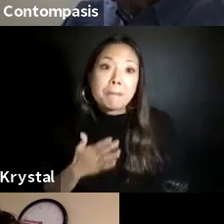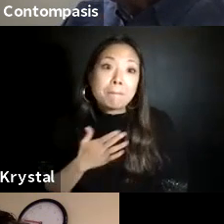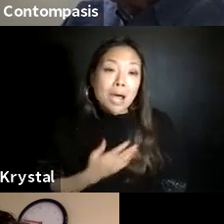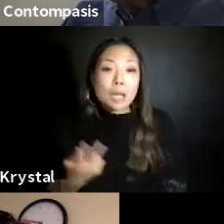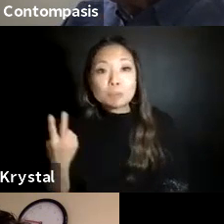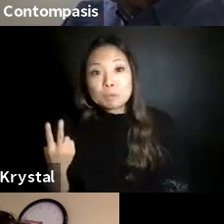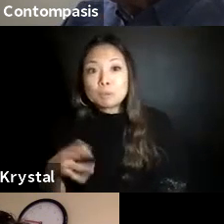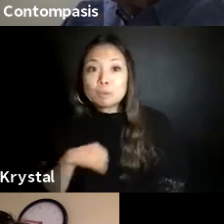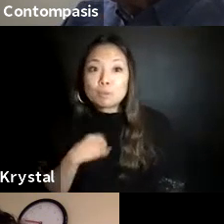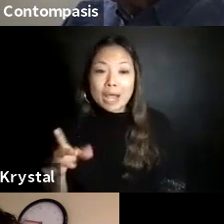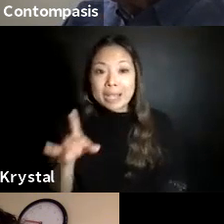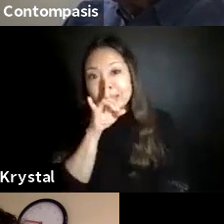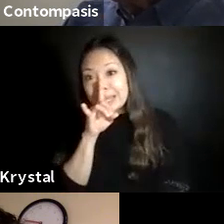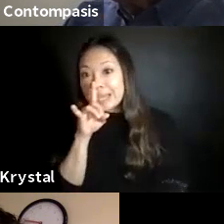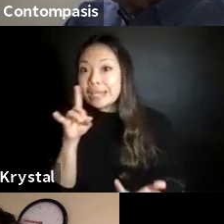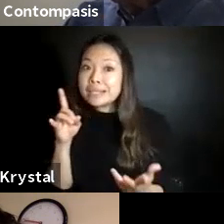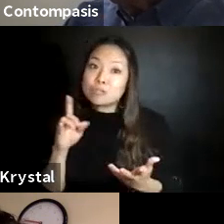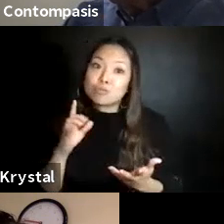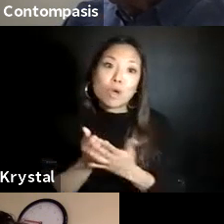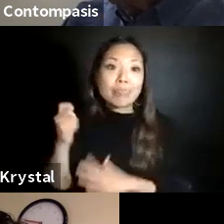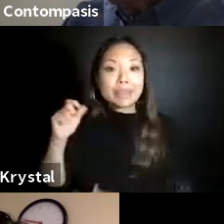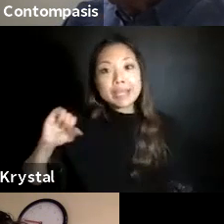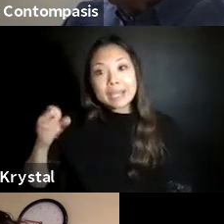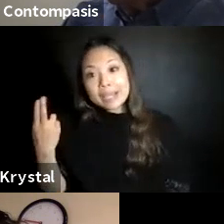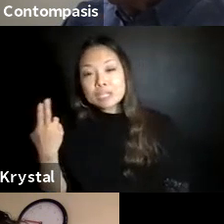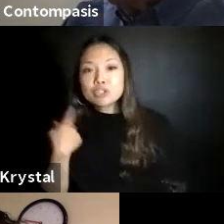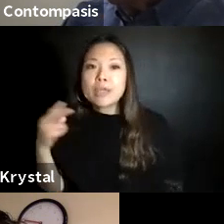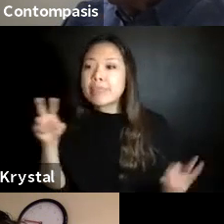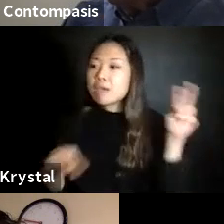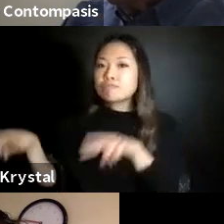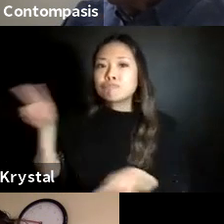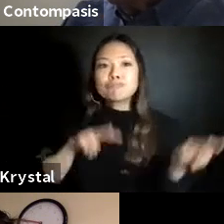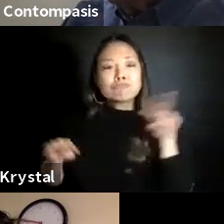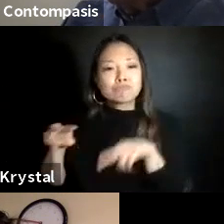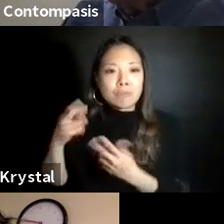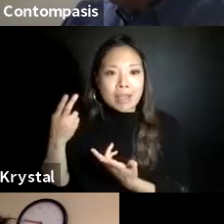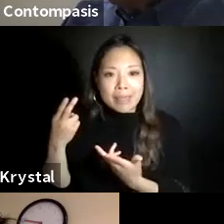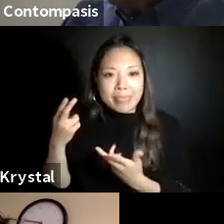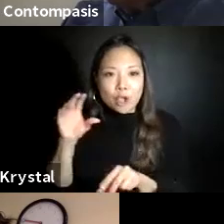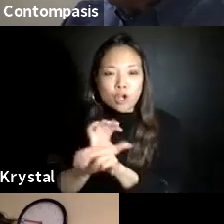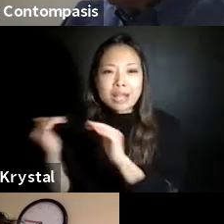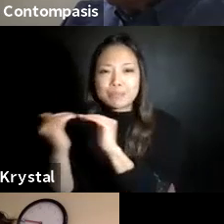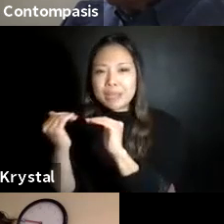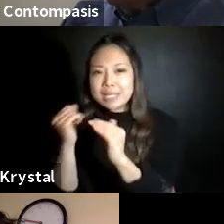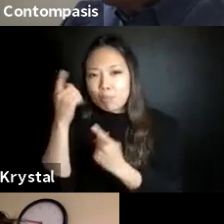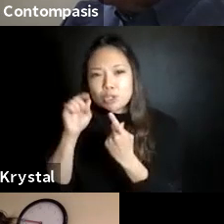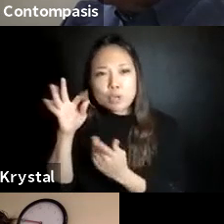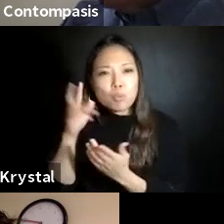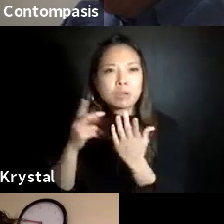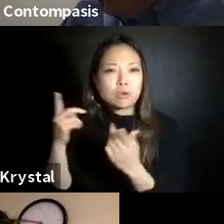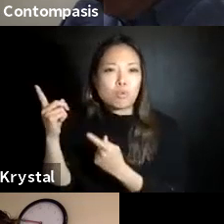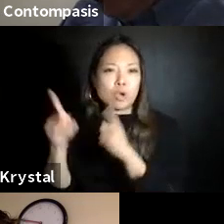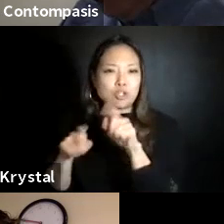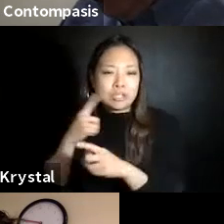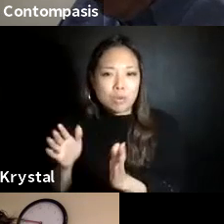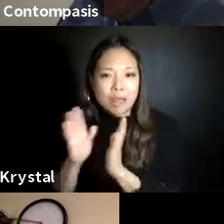are looking around at themselves and their classmates as they are sorted into high schools soon, I wonder what questions they will ask and how we'll be